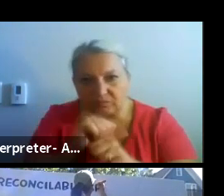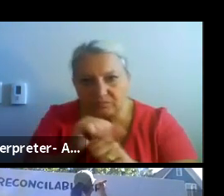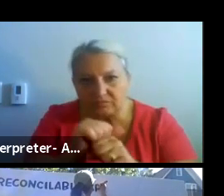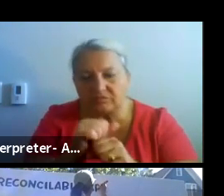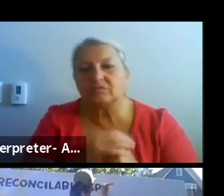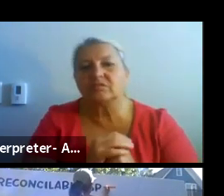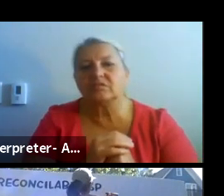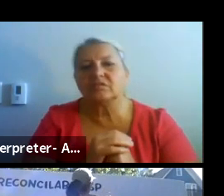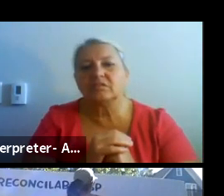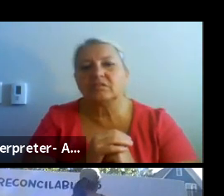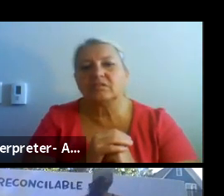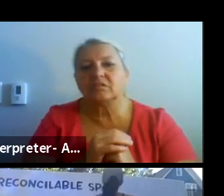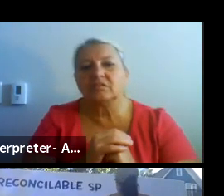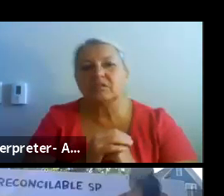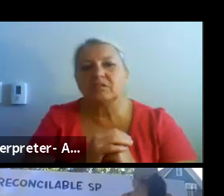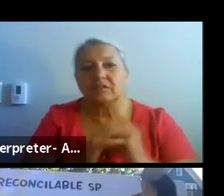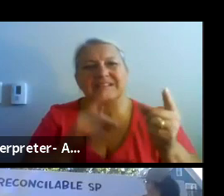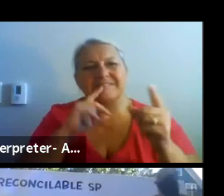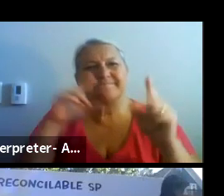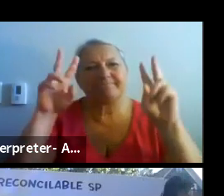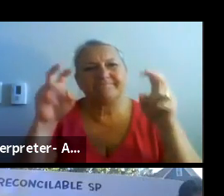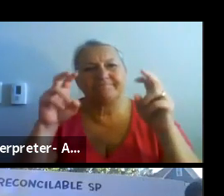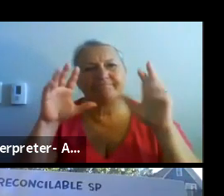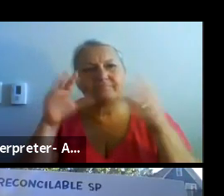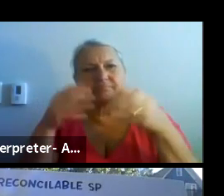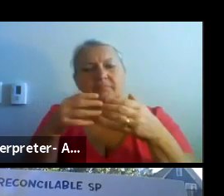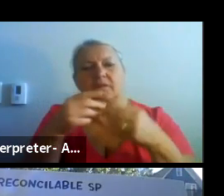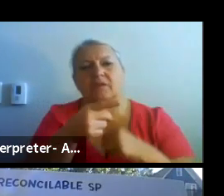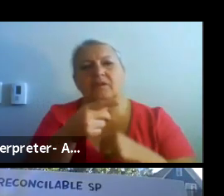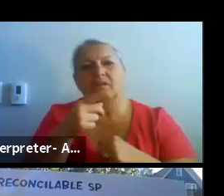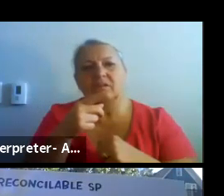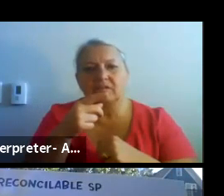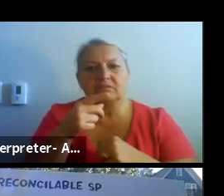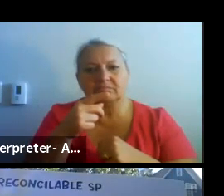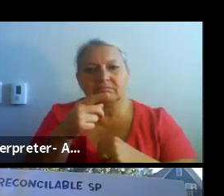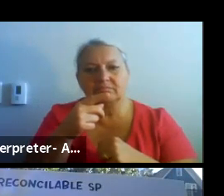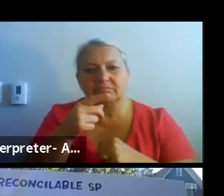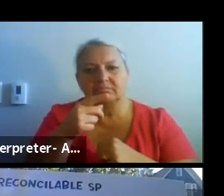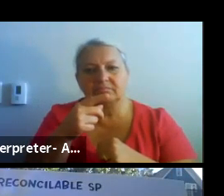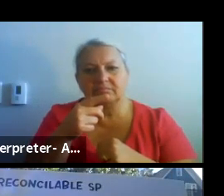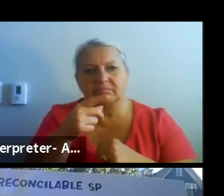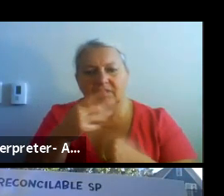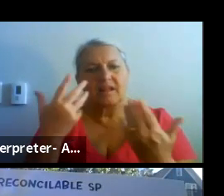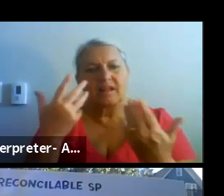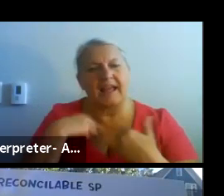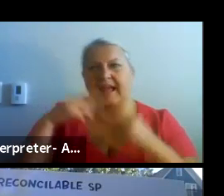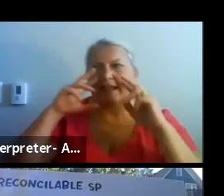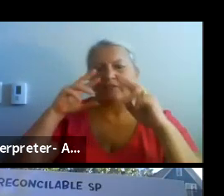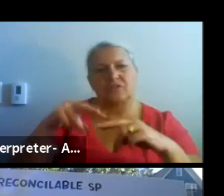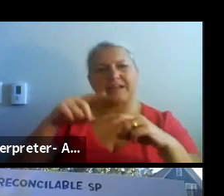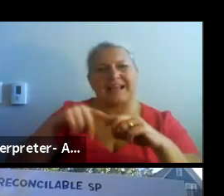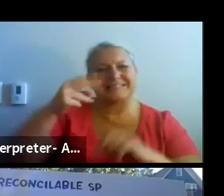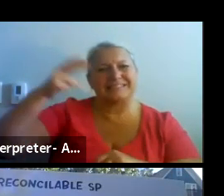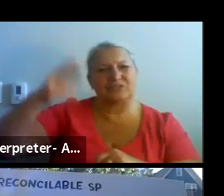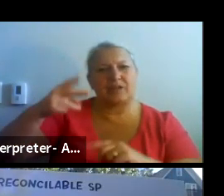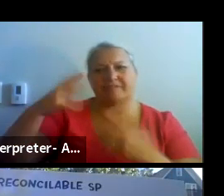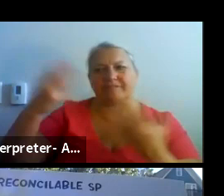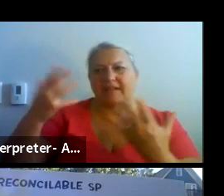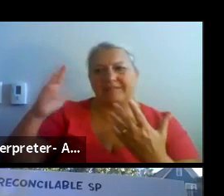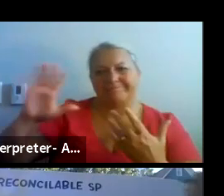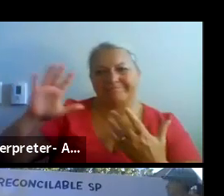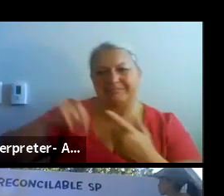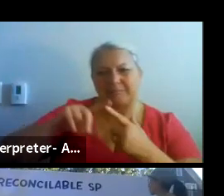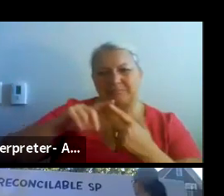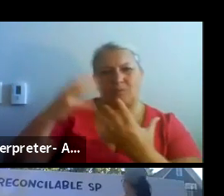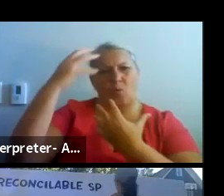how we can break through colonial practices and get outside